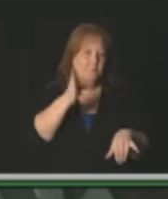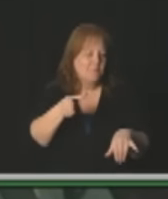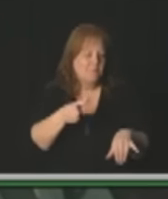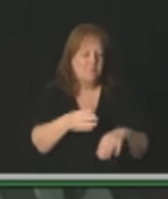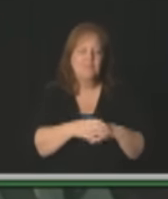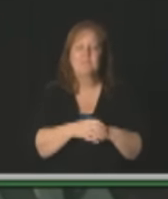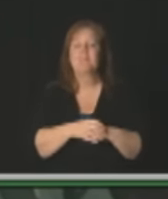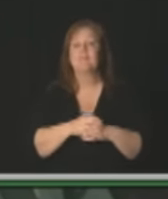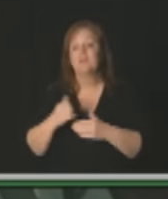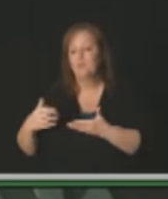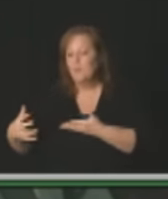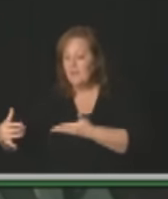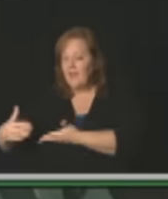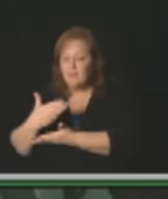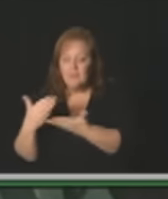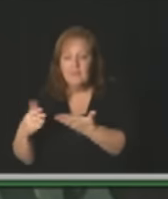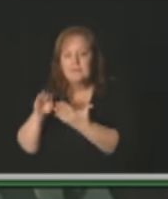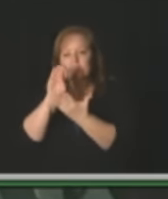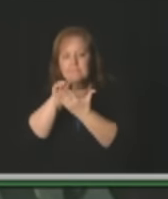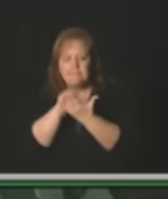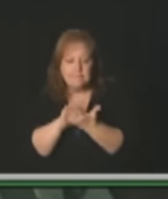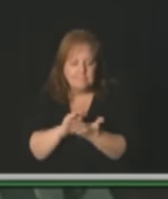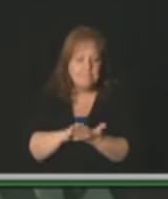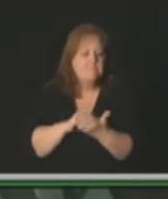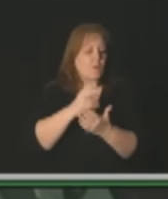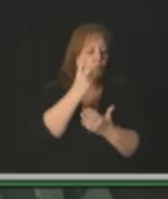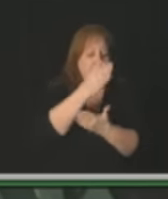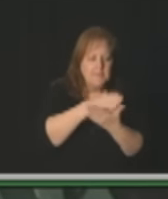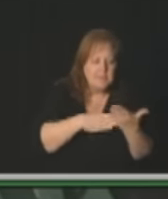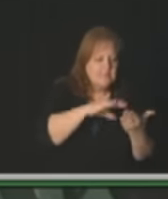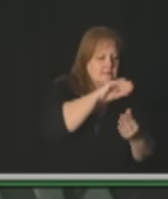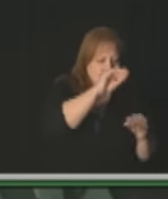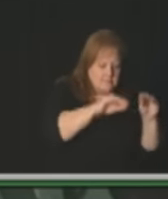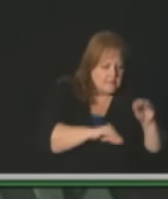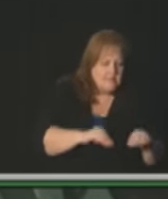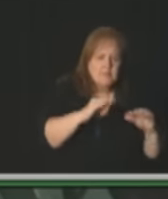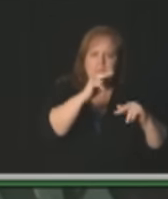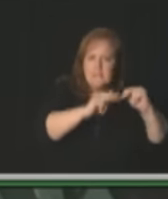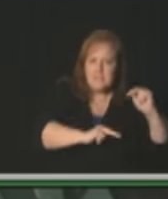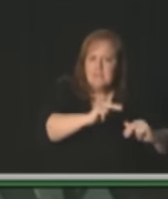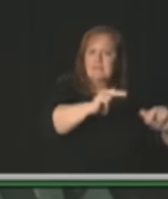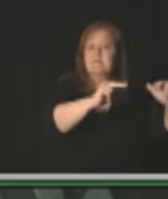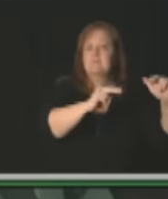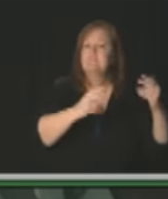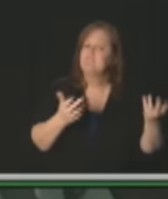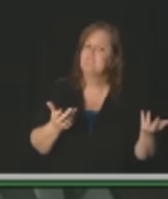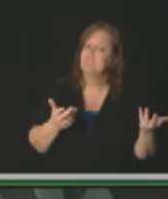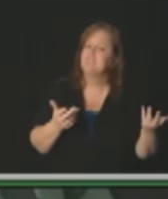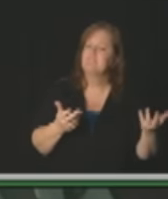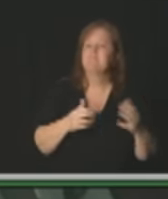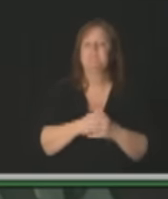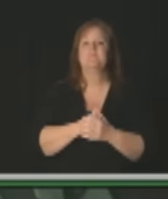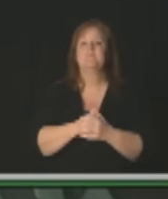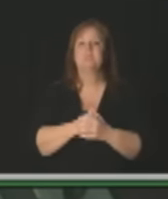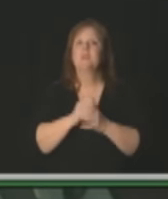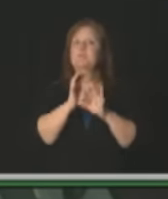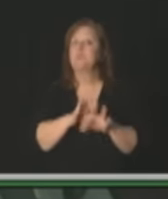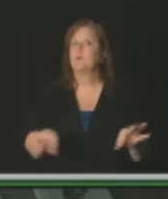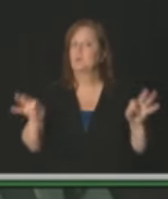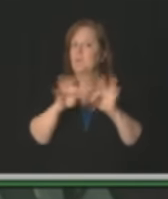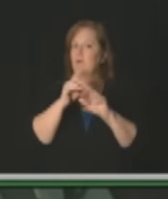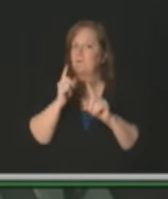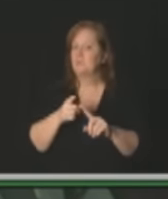You will gather things. You will build things one piece at a time. And finally, this is an important message. I think